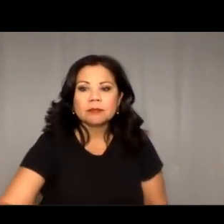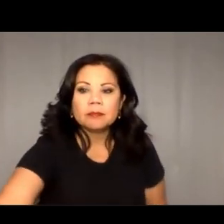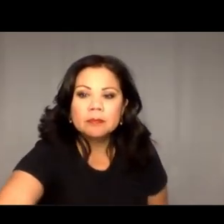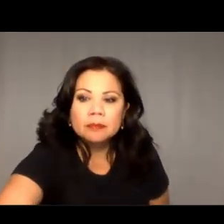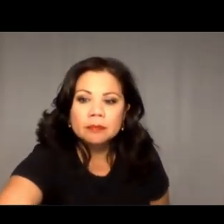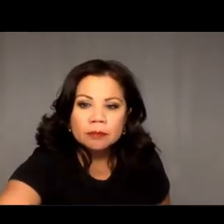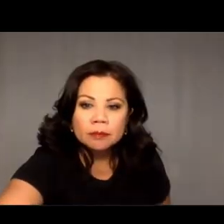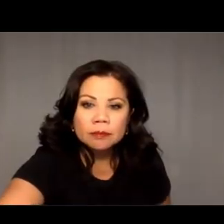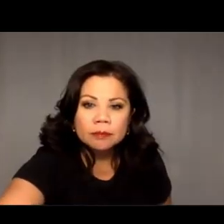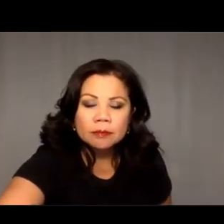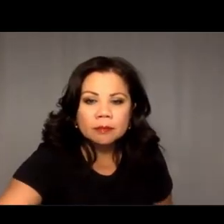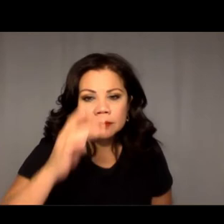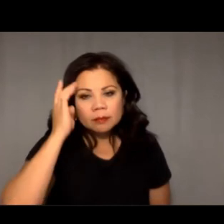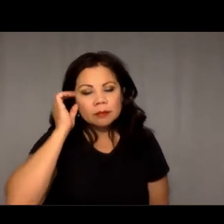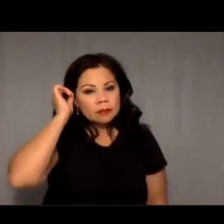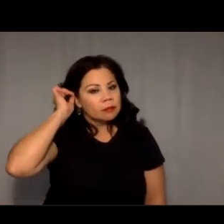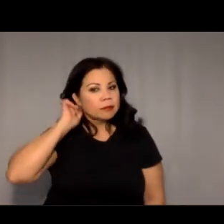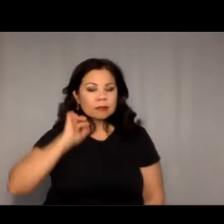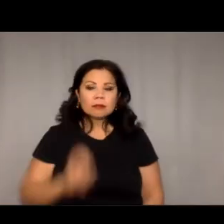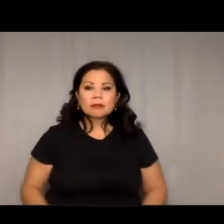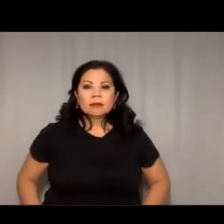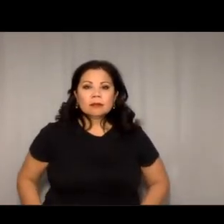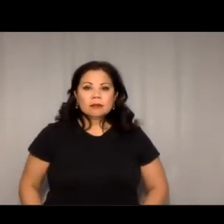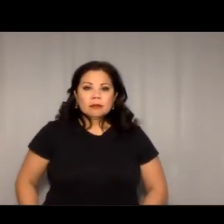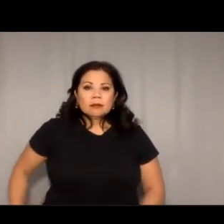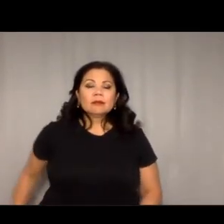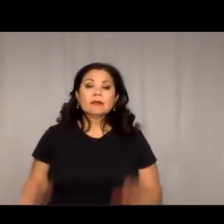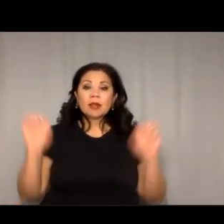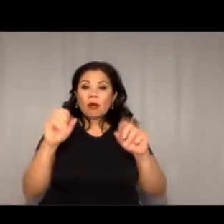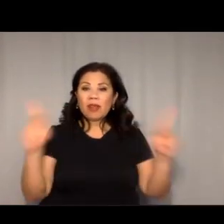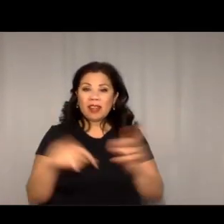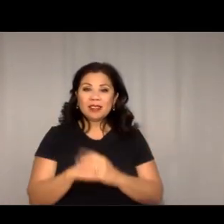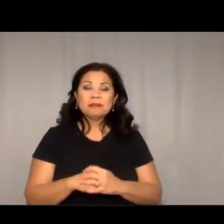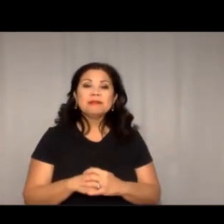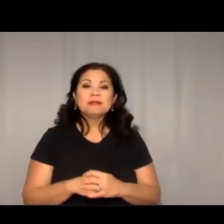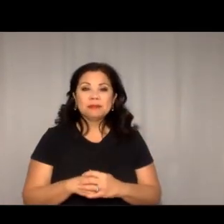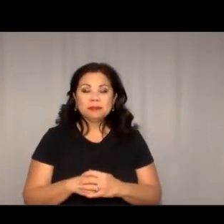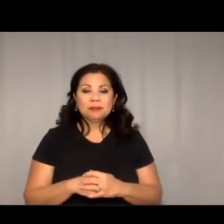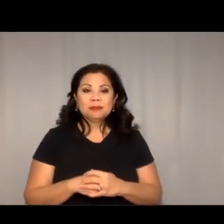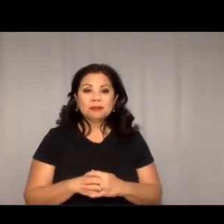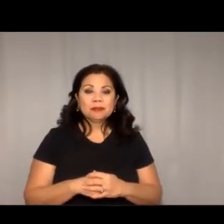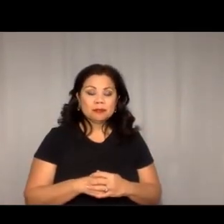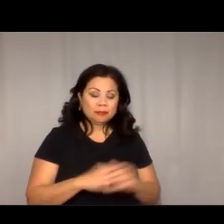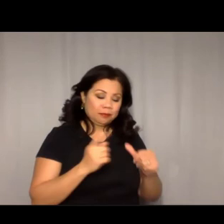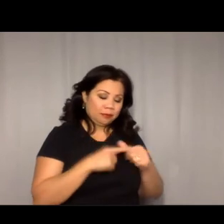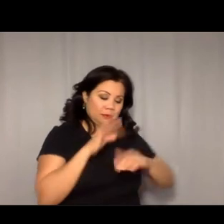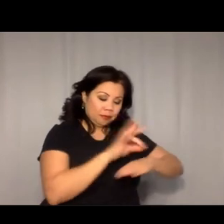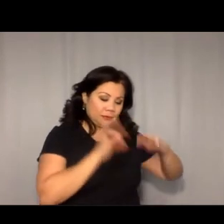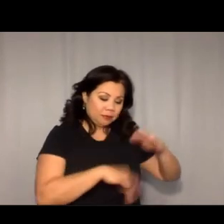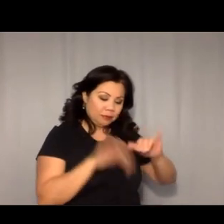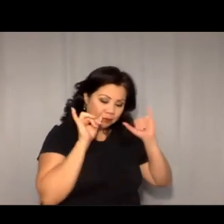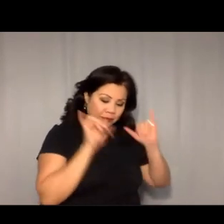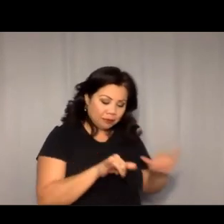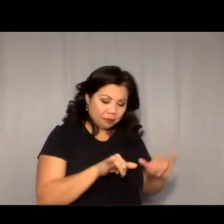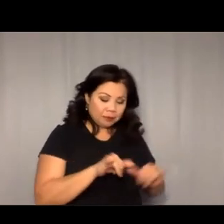All right. I keep the first fraction the same, change